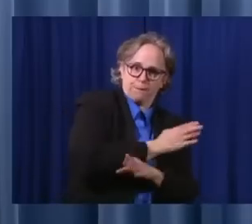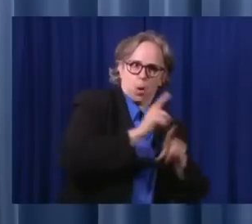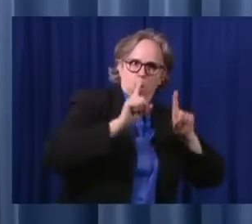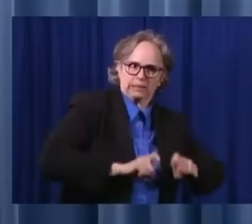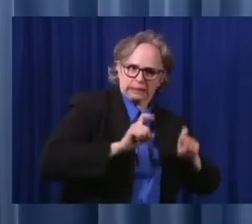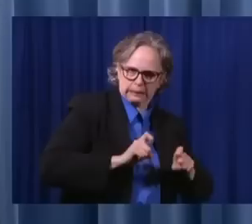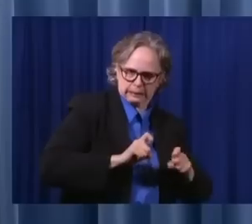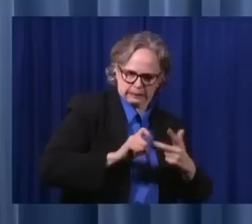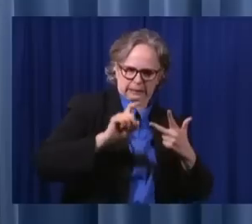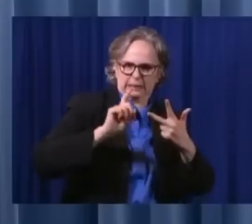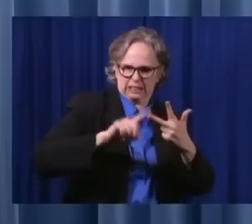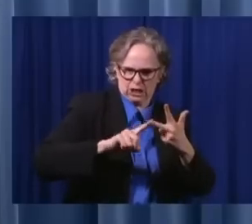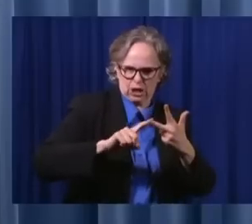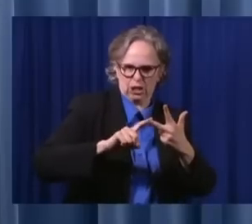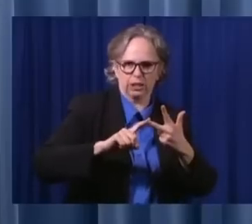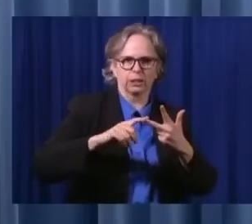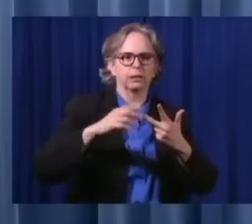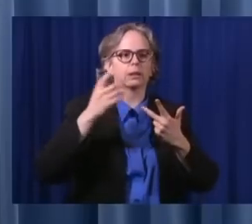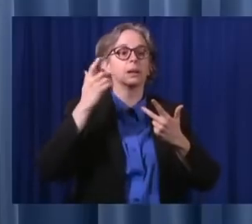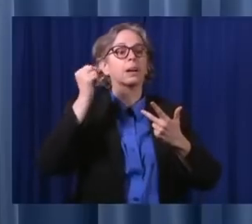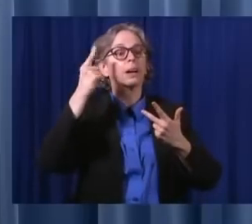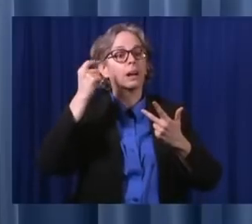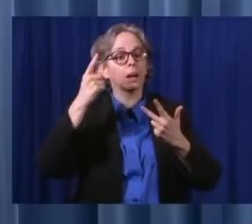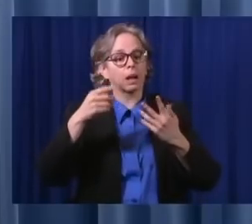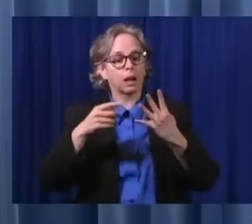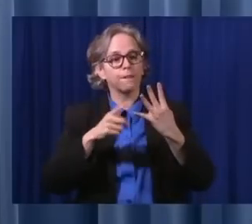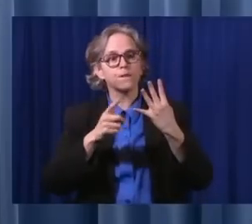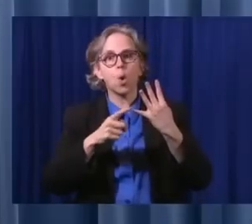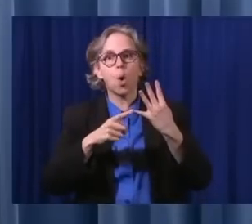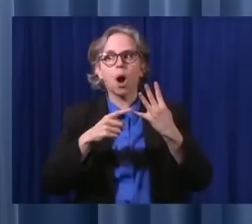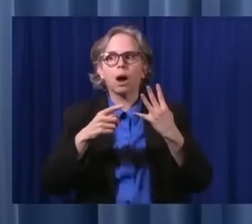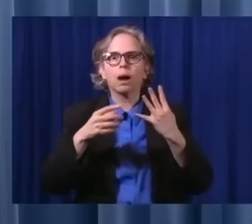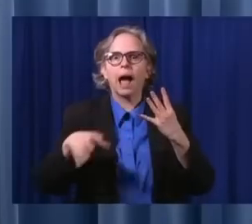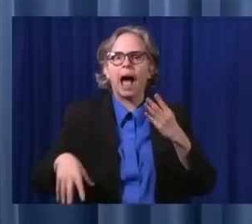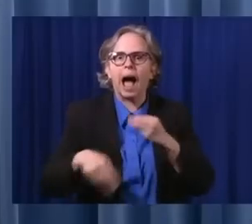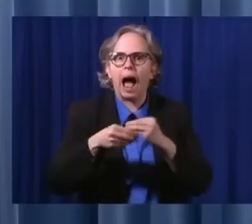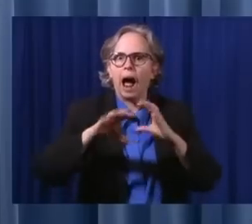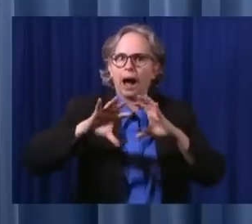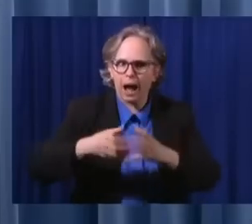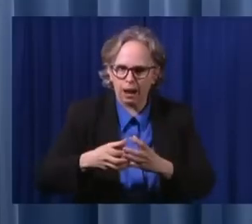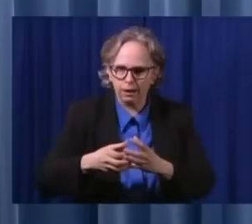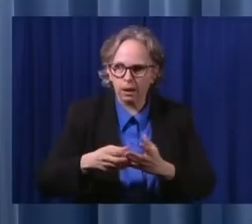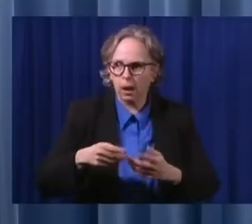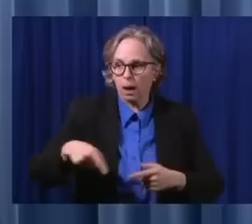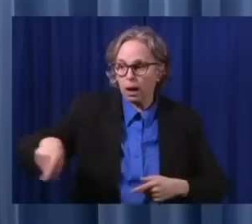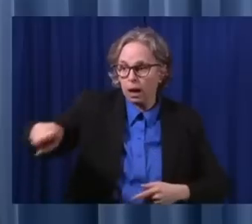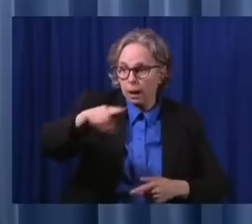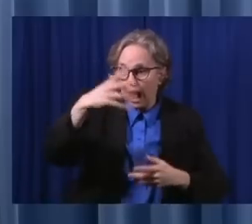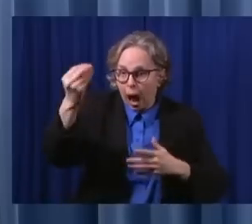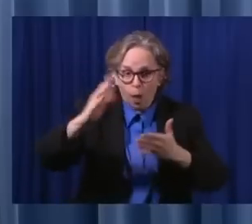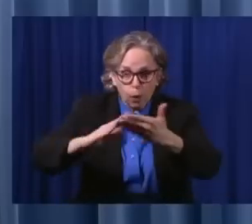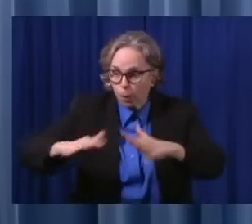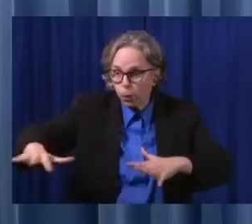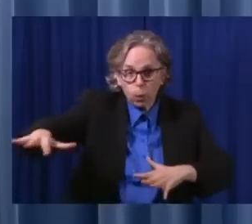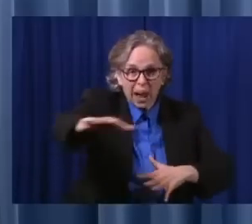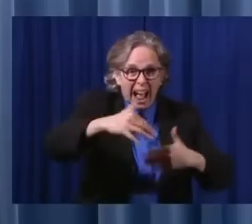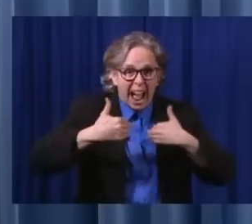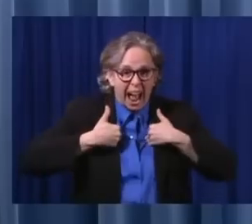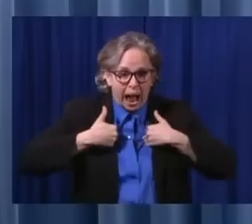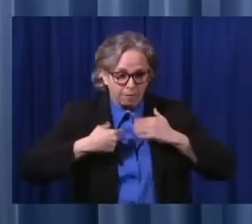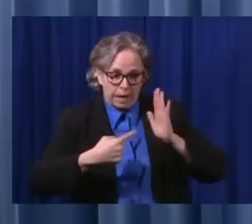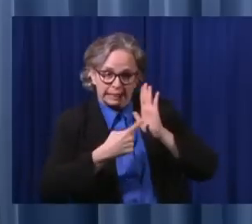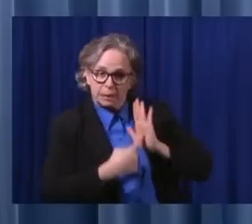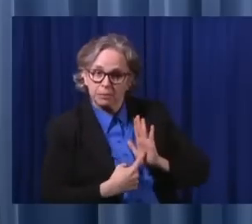individuals in the community who have symptoms. So individuals who have symptoms. And the exact language is individuals